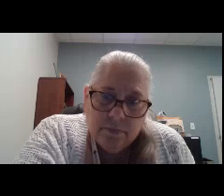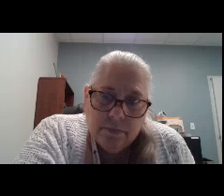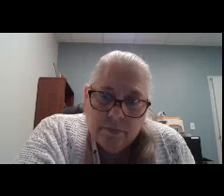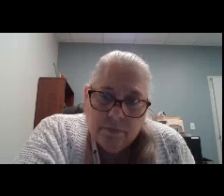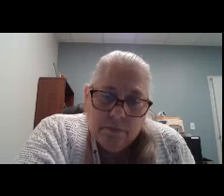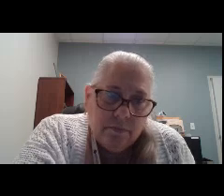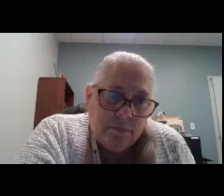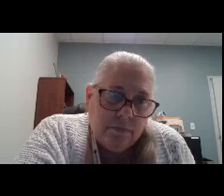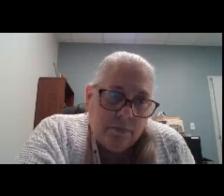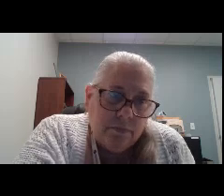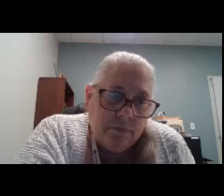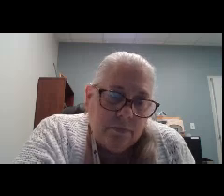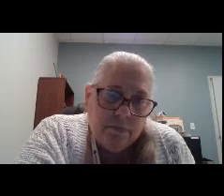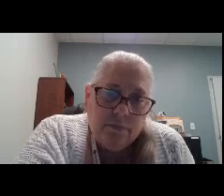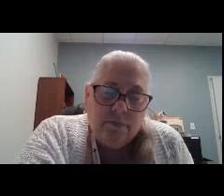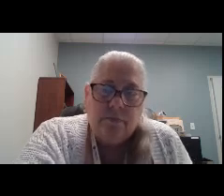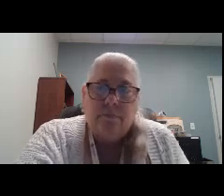So they just wanna make sure